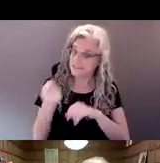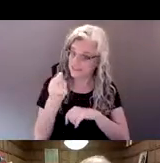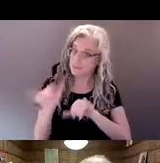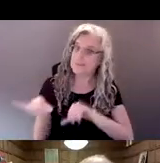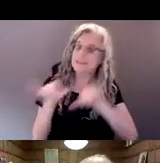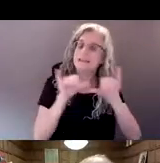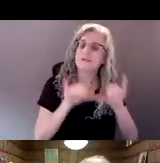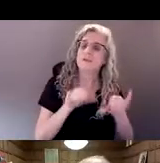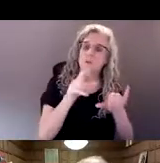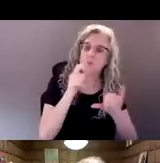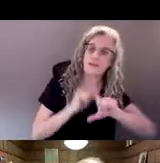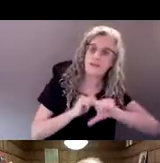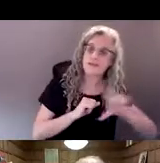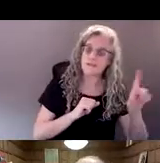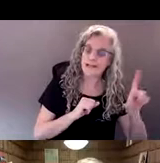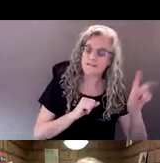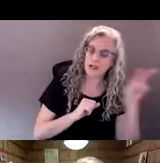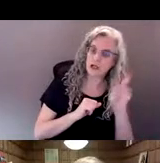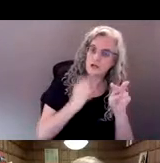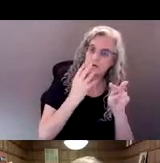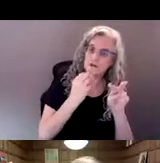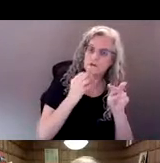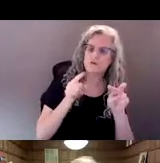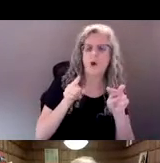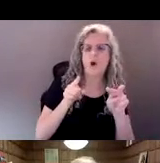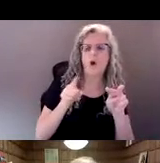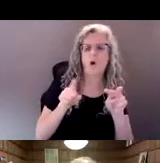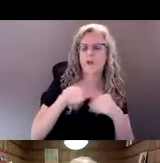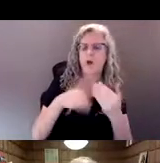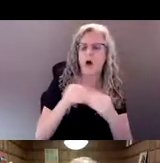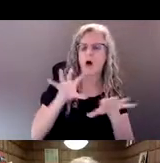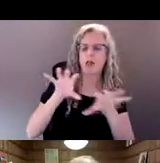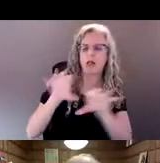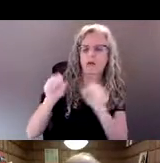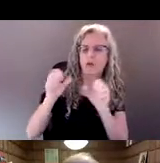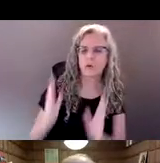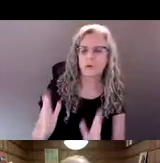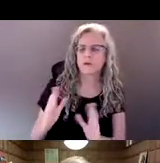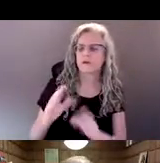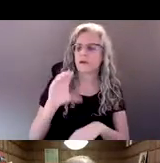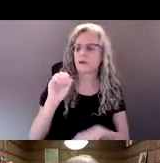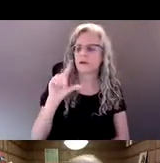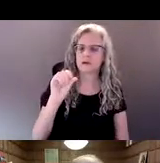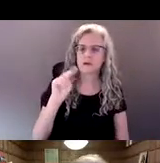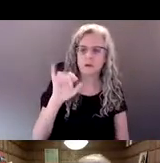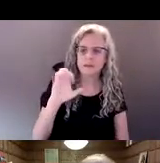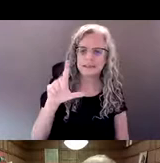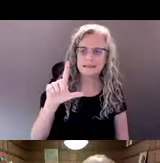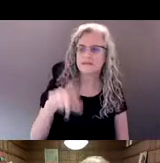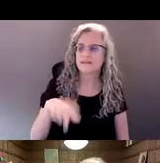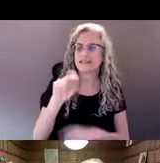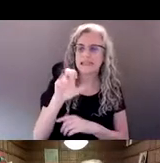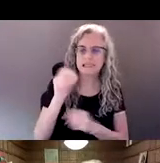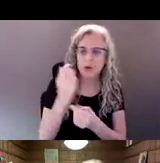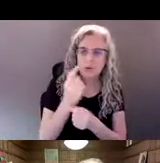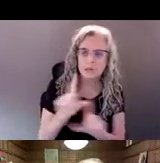left, for whom the Jews represent colonialism, unfettered capitalism, neoliberalism, privilege,